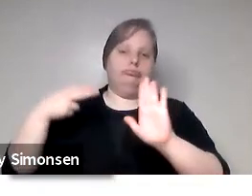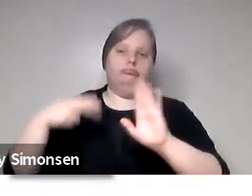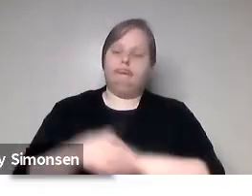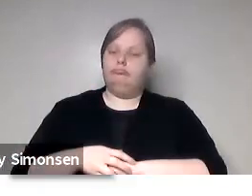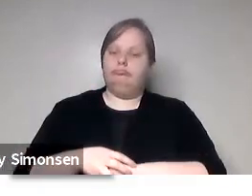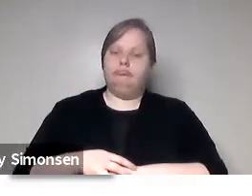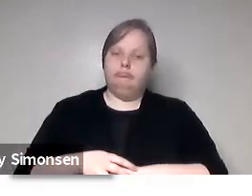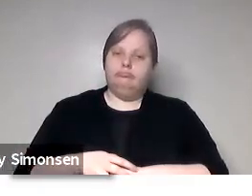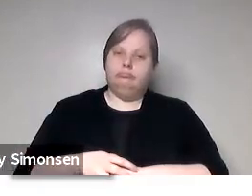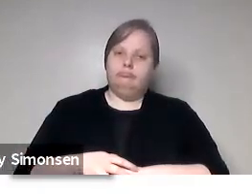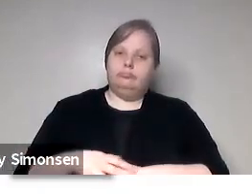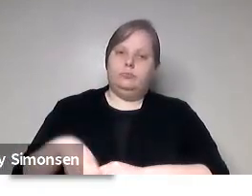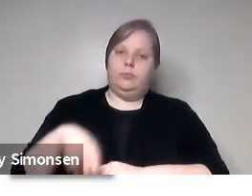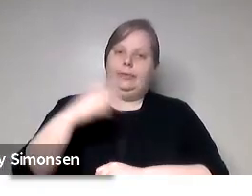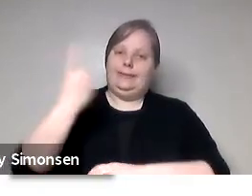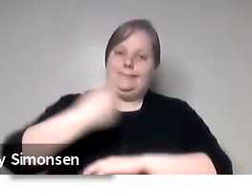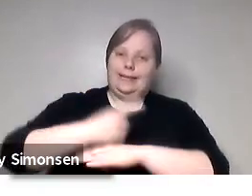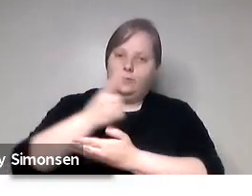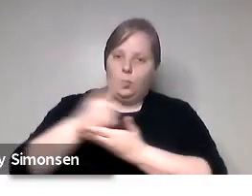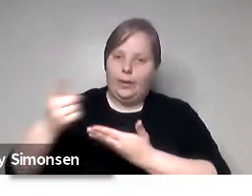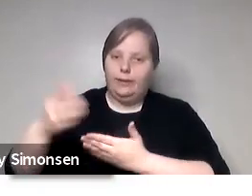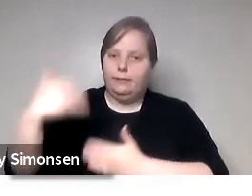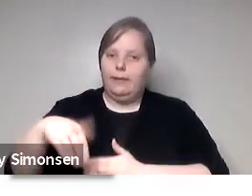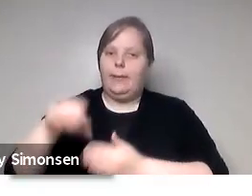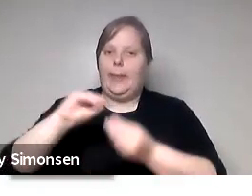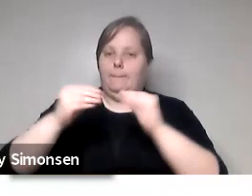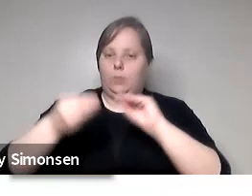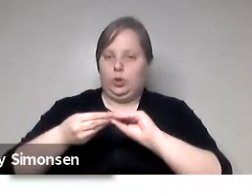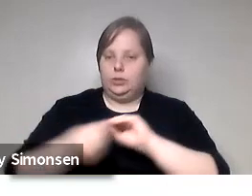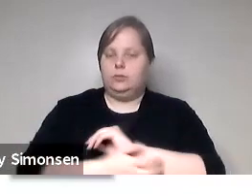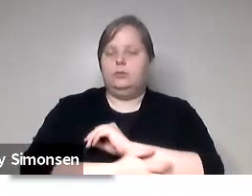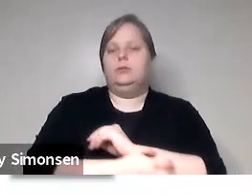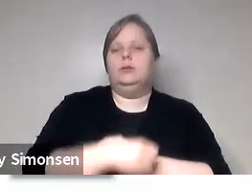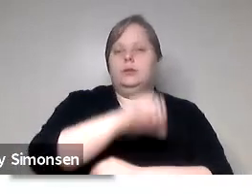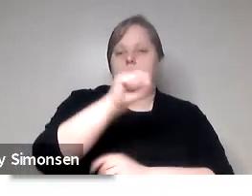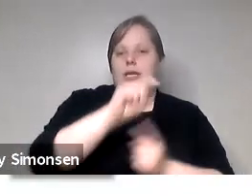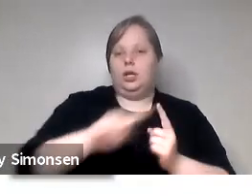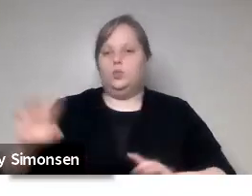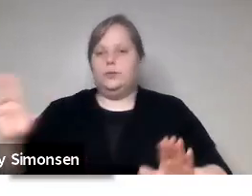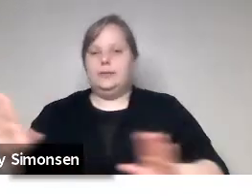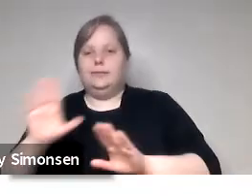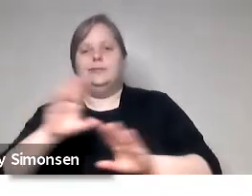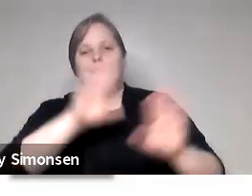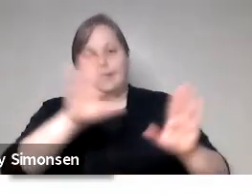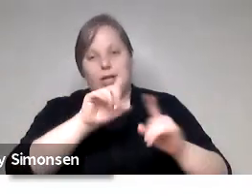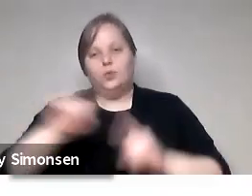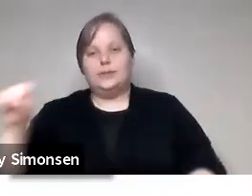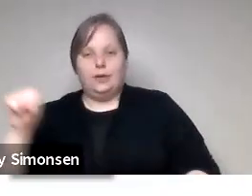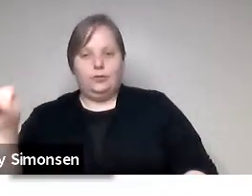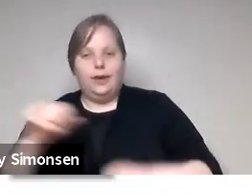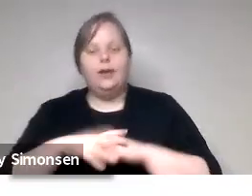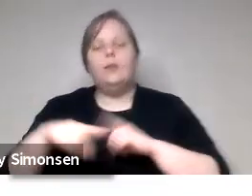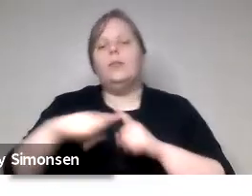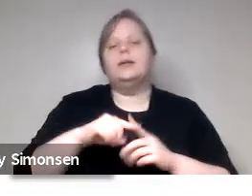white case with black large print letters, Sunday through Saturday. It also includes the numbers 1